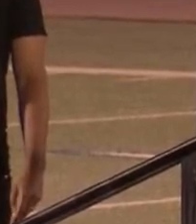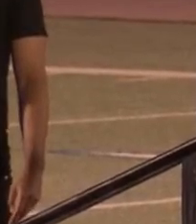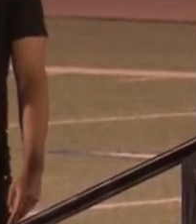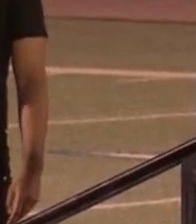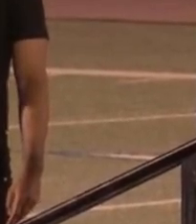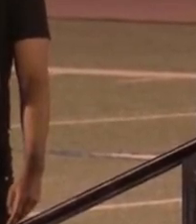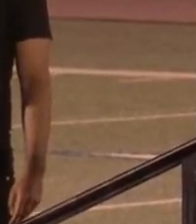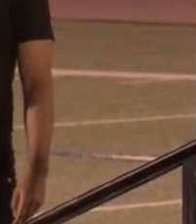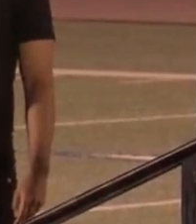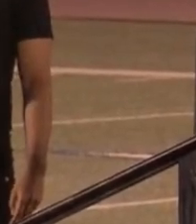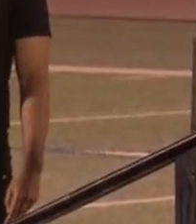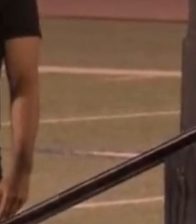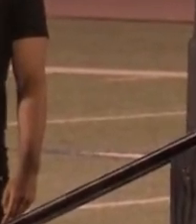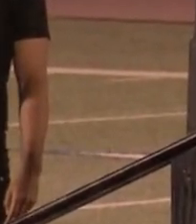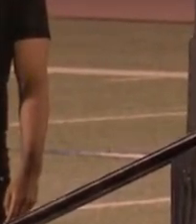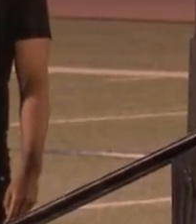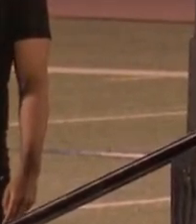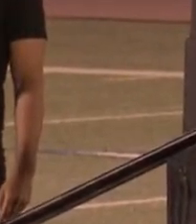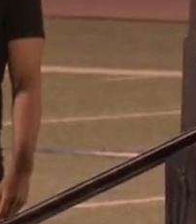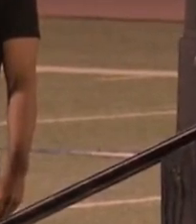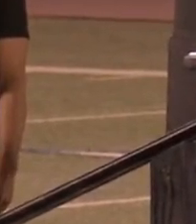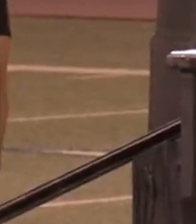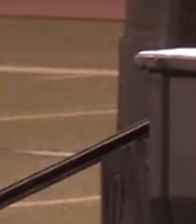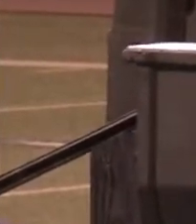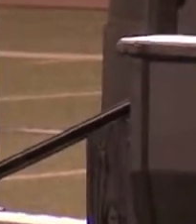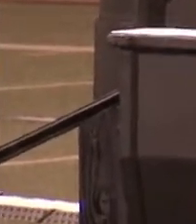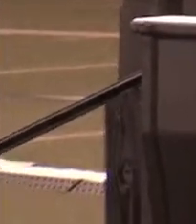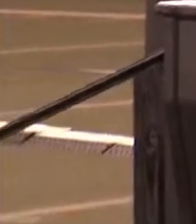And if we can follow.